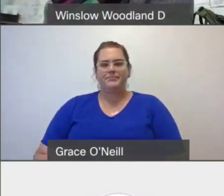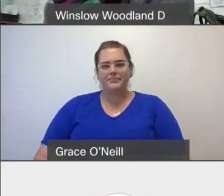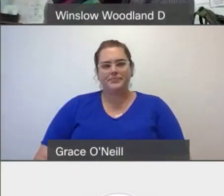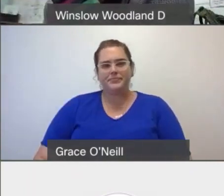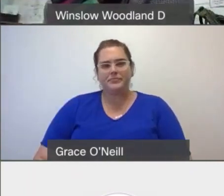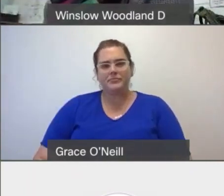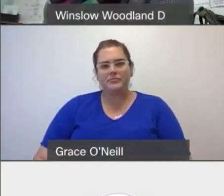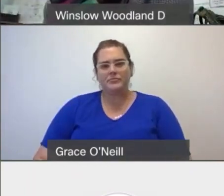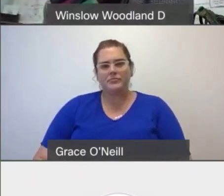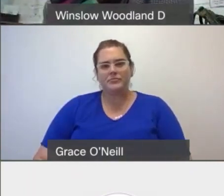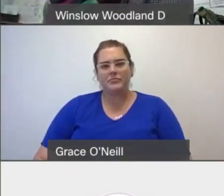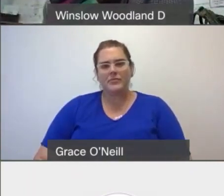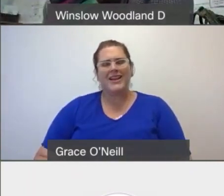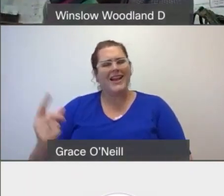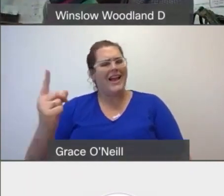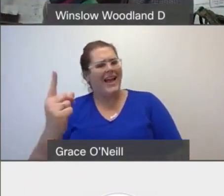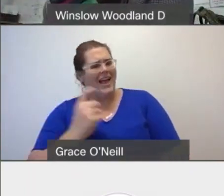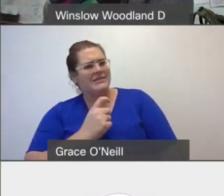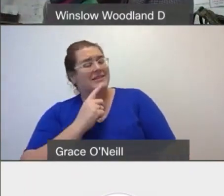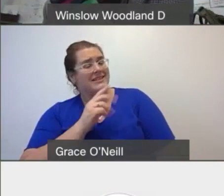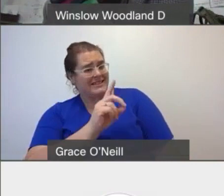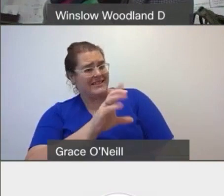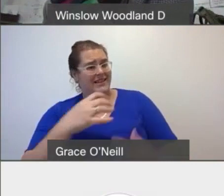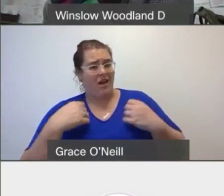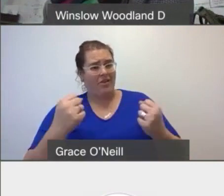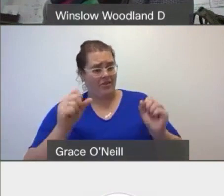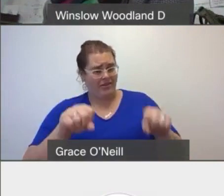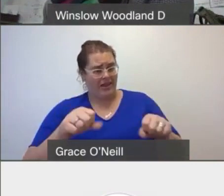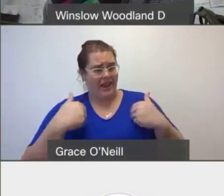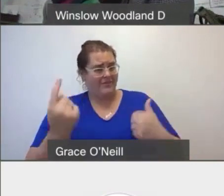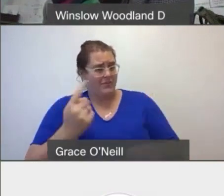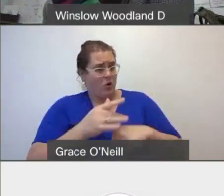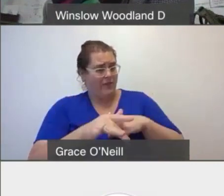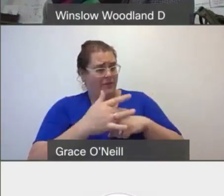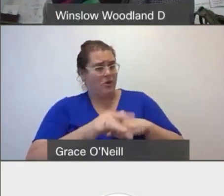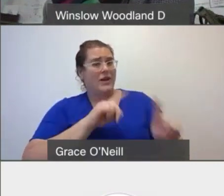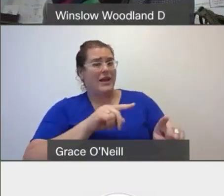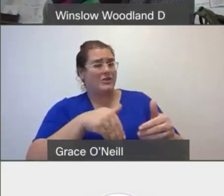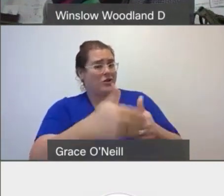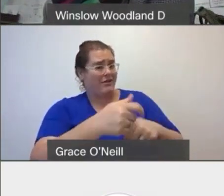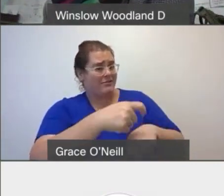Can there be someone from DC Health who can answer this question next time? I don't know.